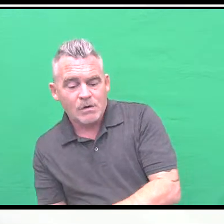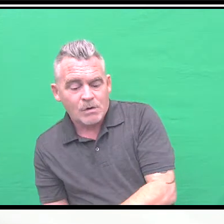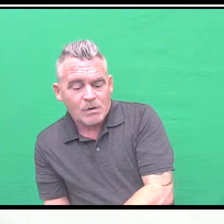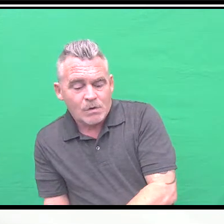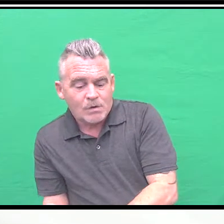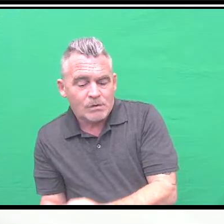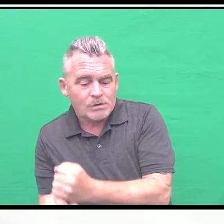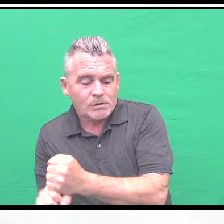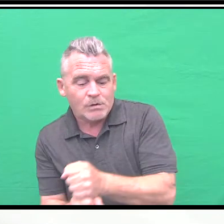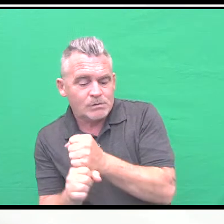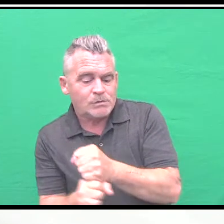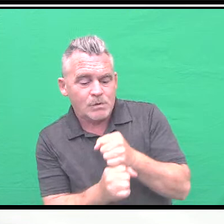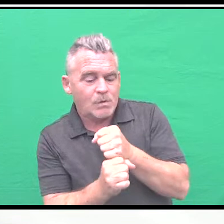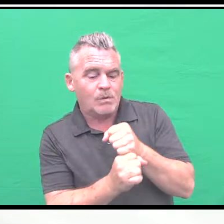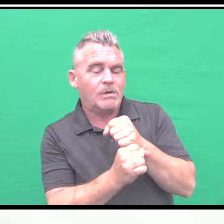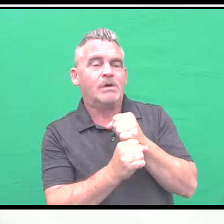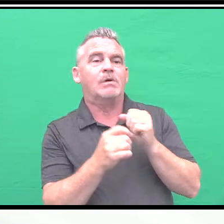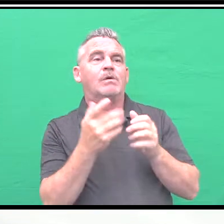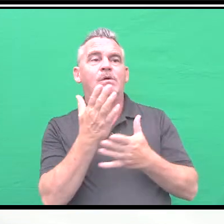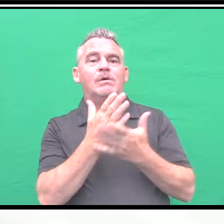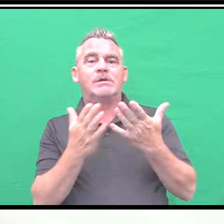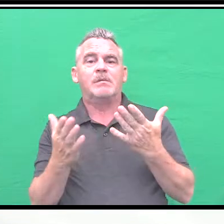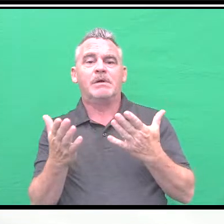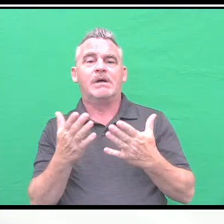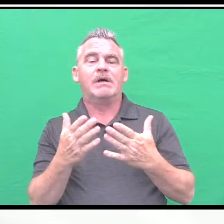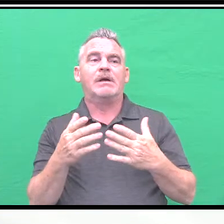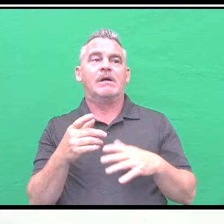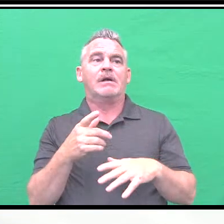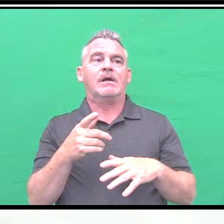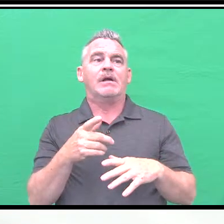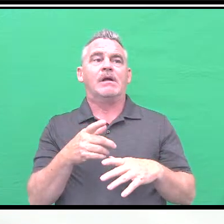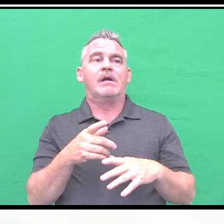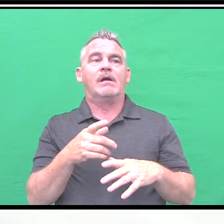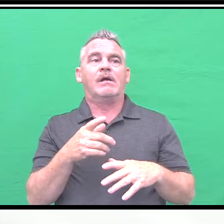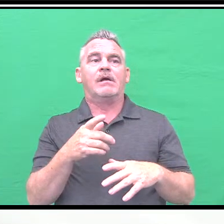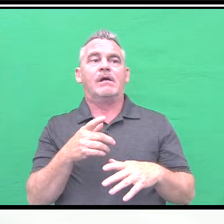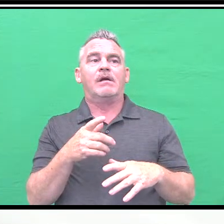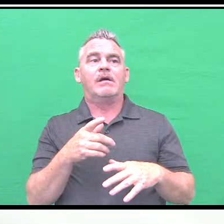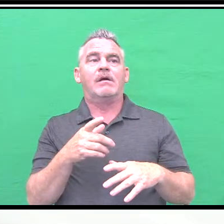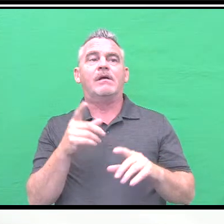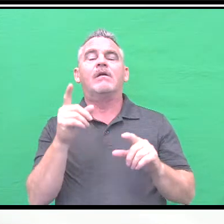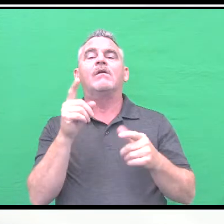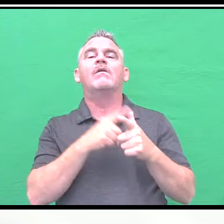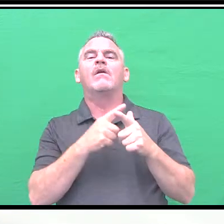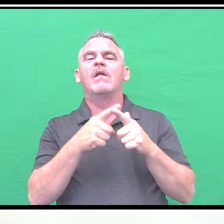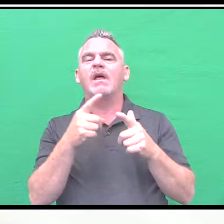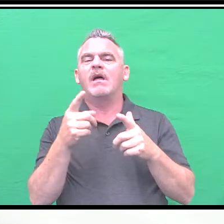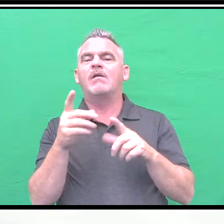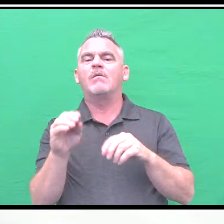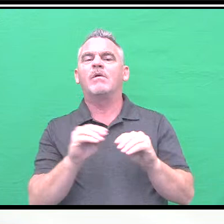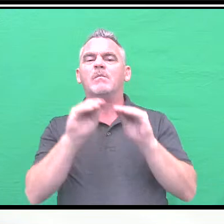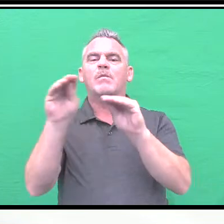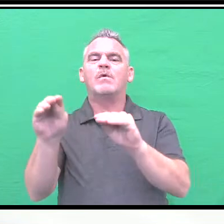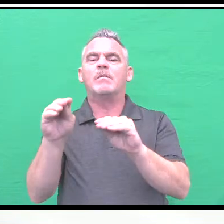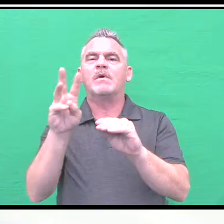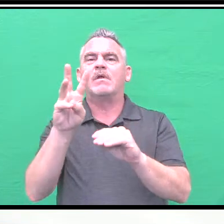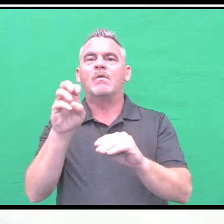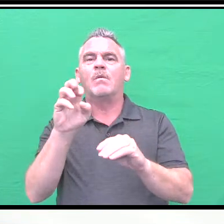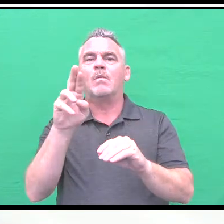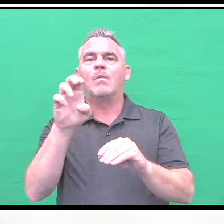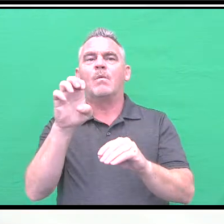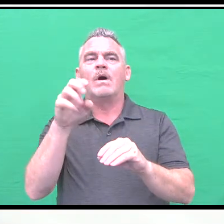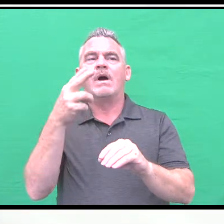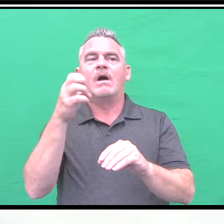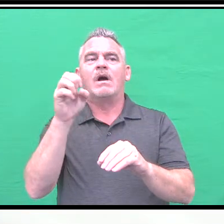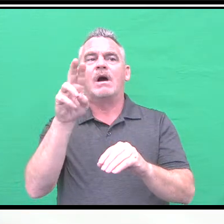can't be working their regular duties, and we would put them in reprographics, or we would put them at the warehouse. Or currently, right now, I have them helping with